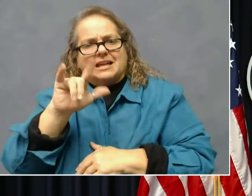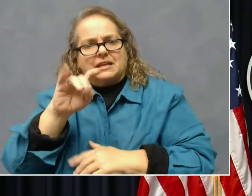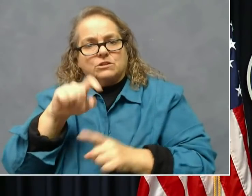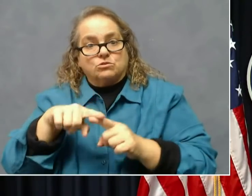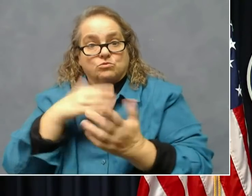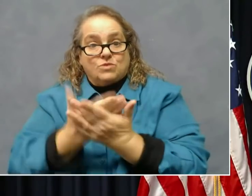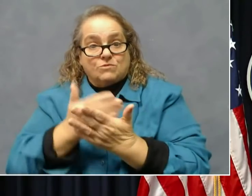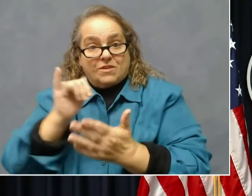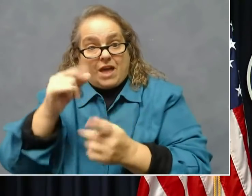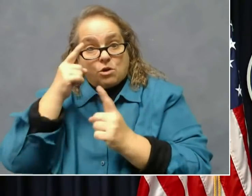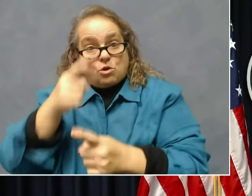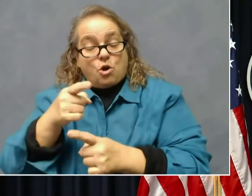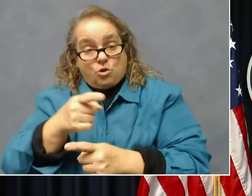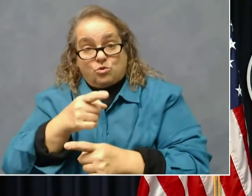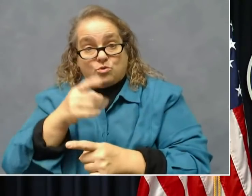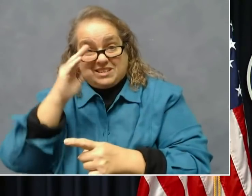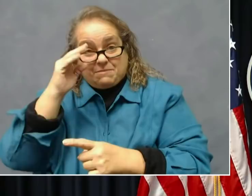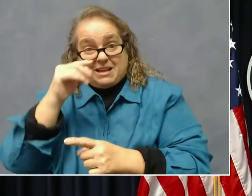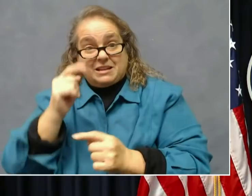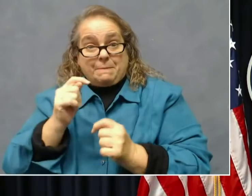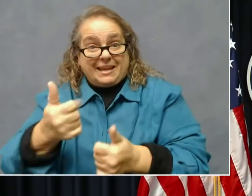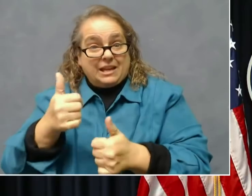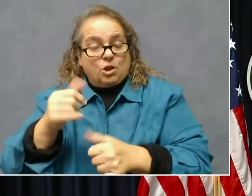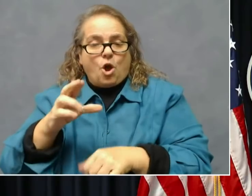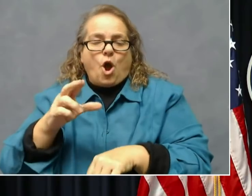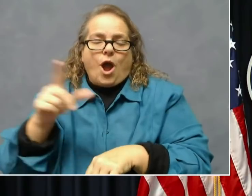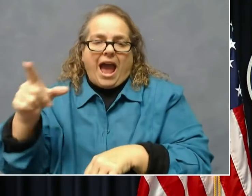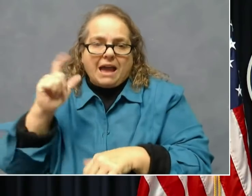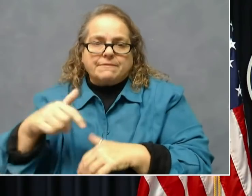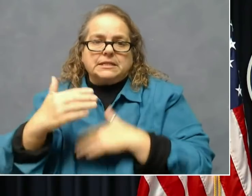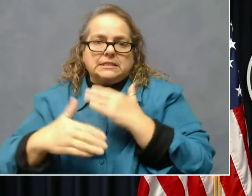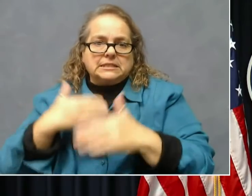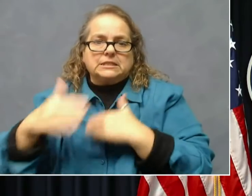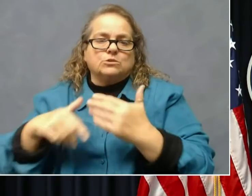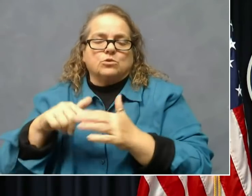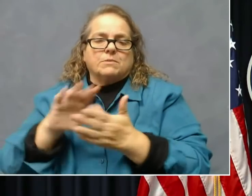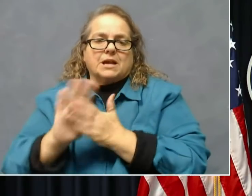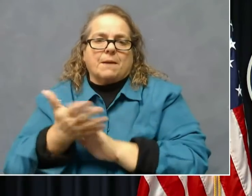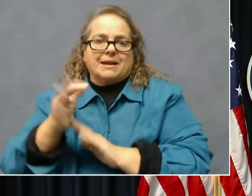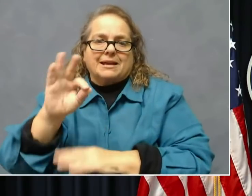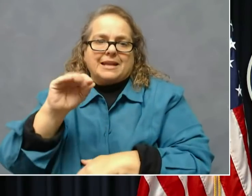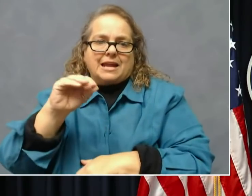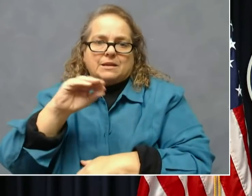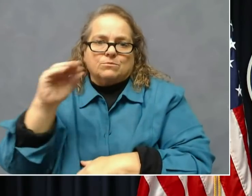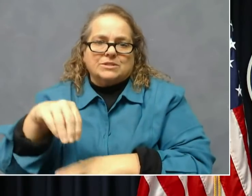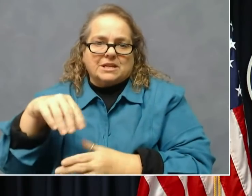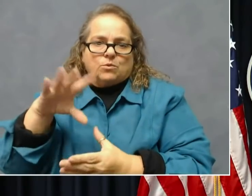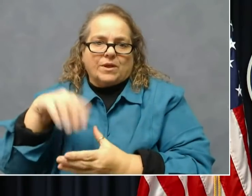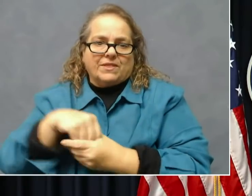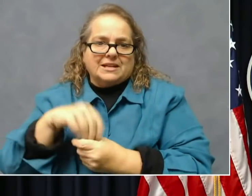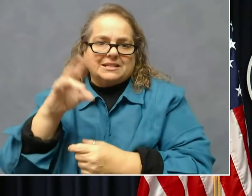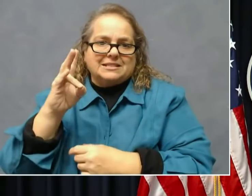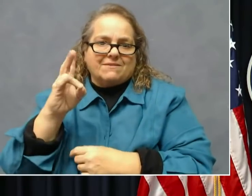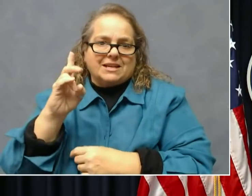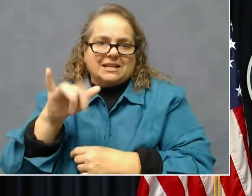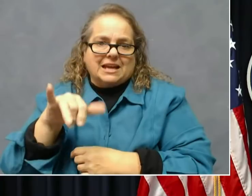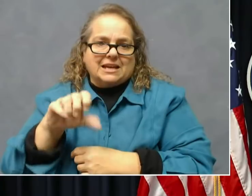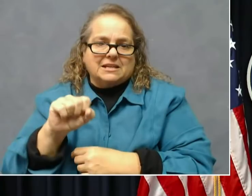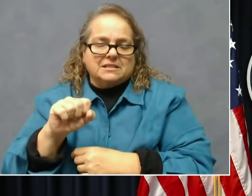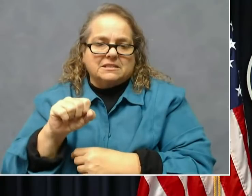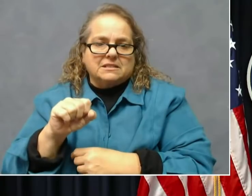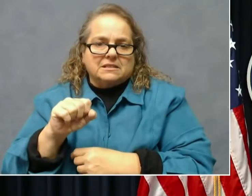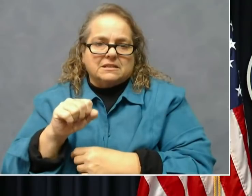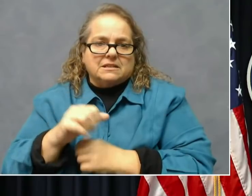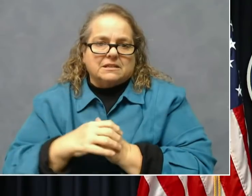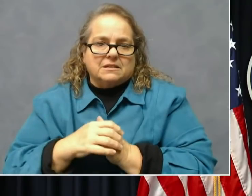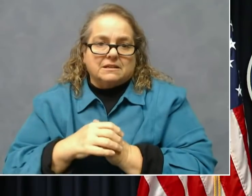do you expect there will be some time to work up to that 90% in 7 days? I believe it's, well, I